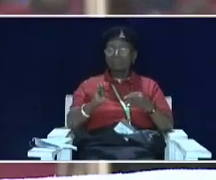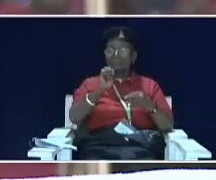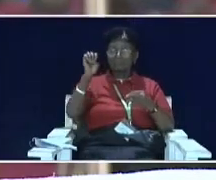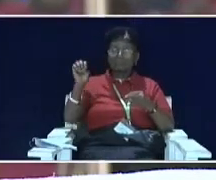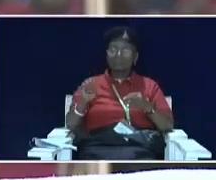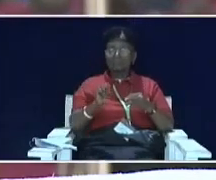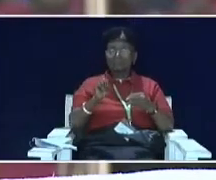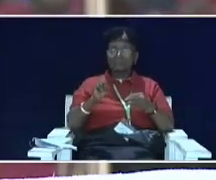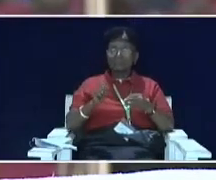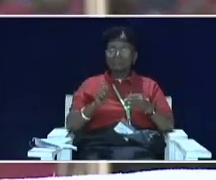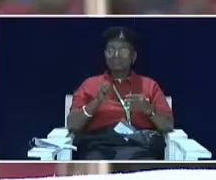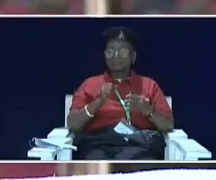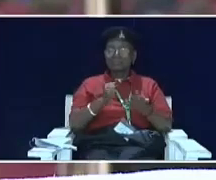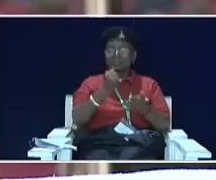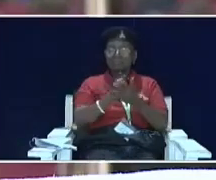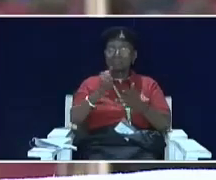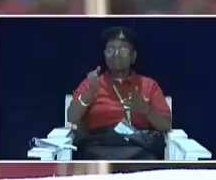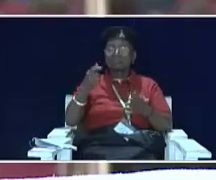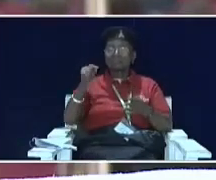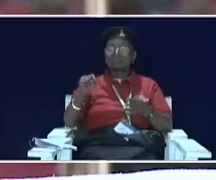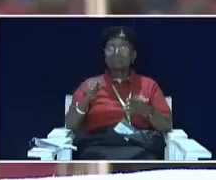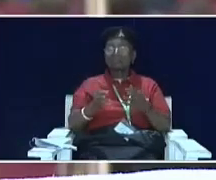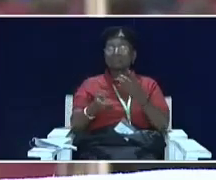But the fire didn't stop